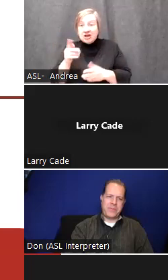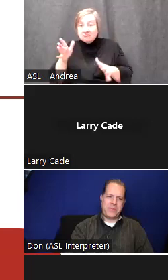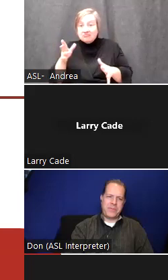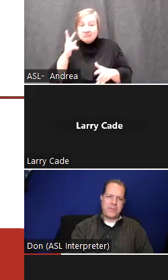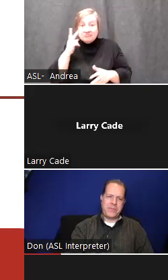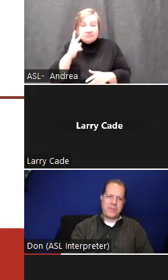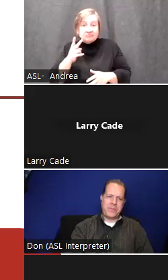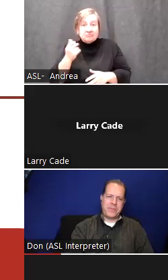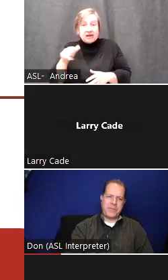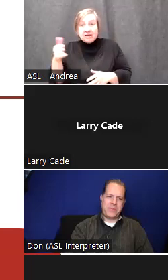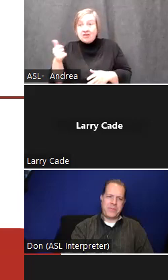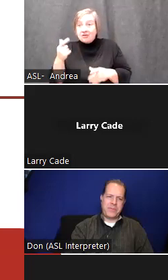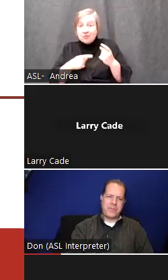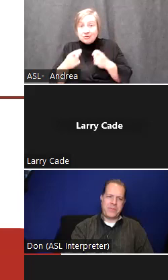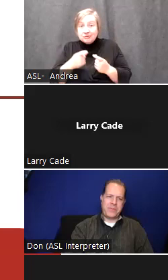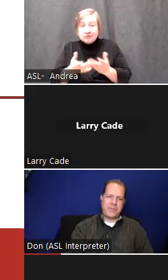Any other questions?